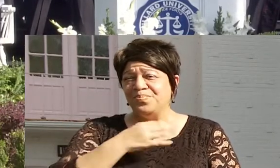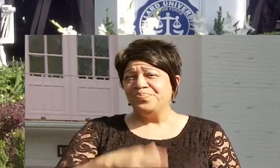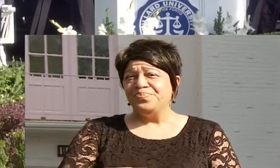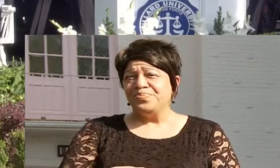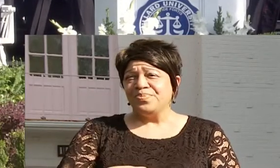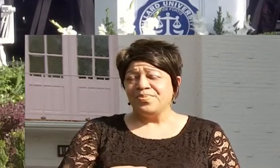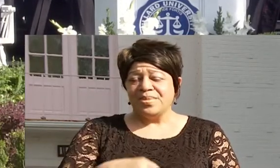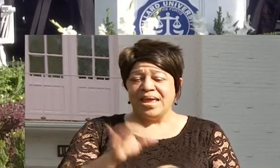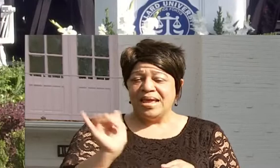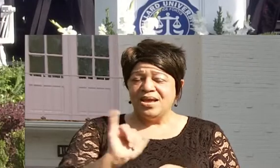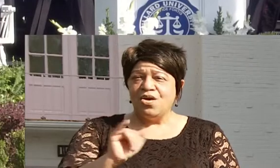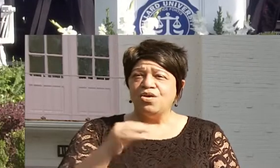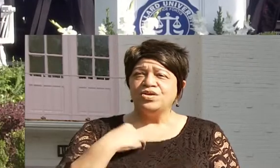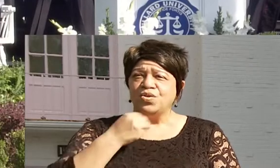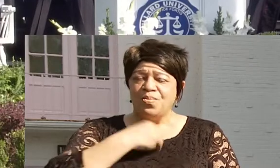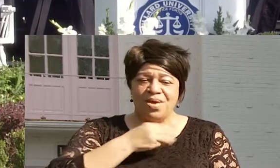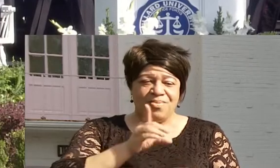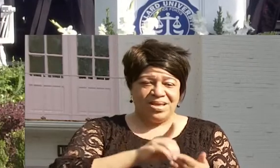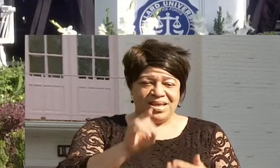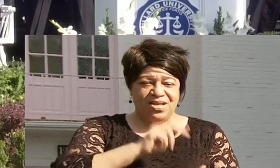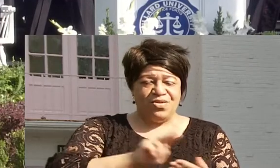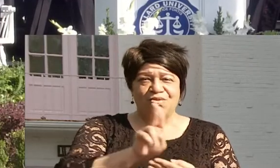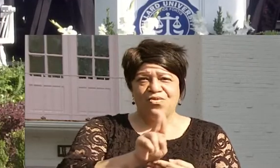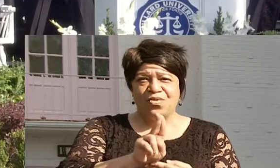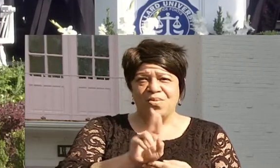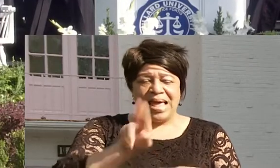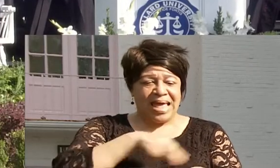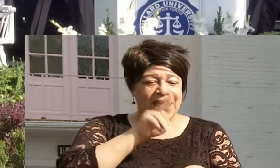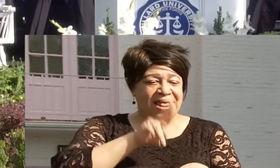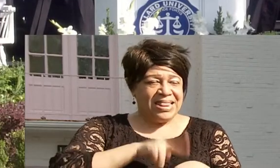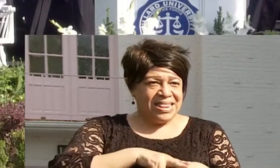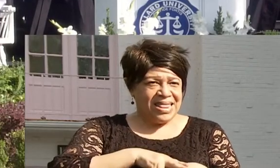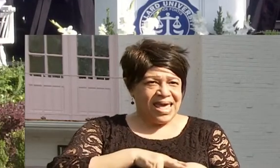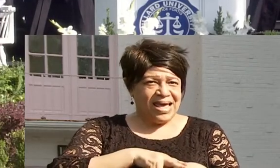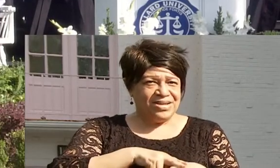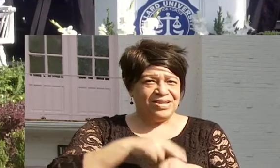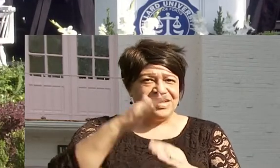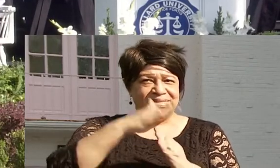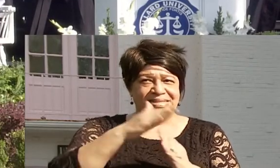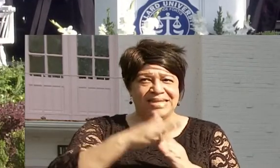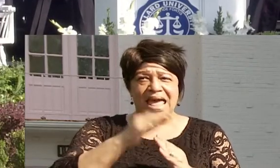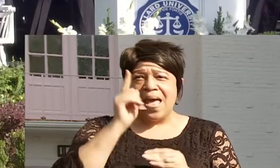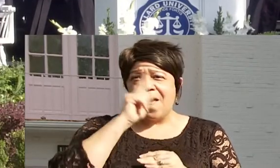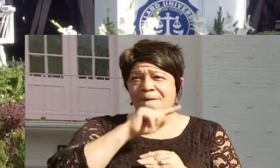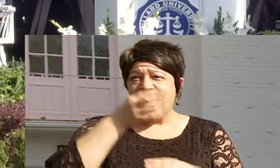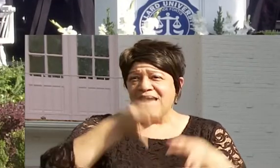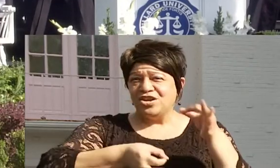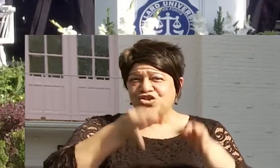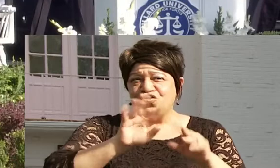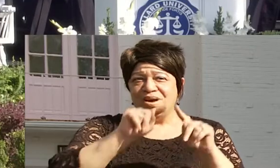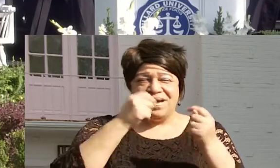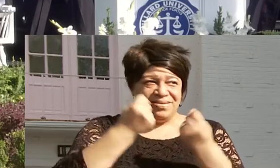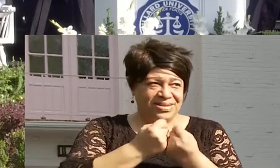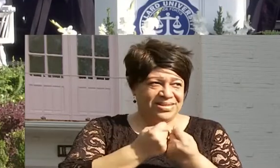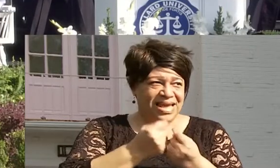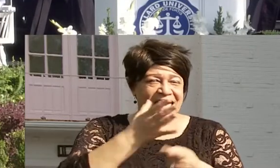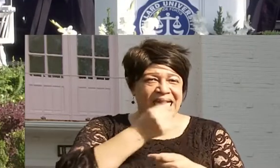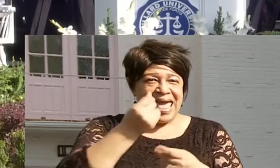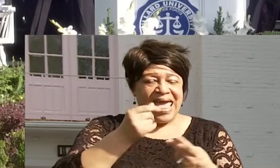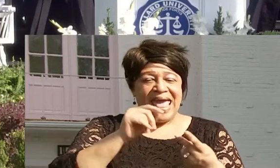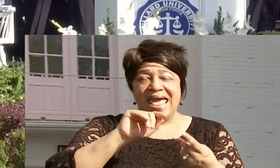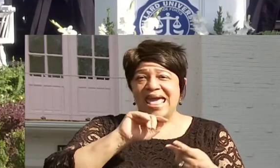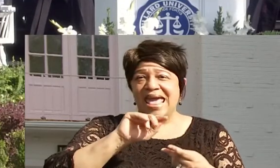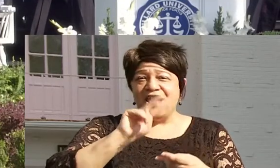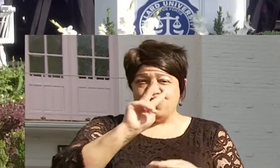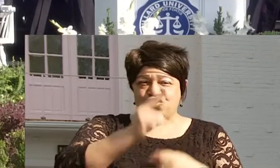is also a member of Dillard University's nationally ranked mock trial team and a two-term